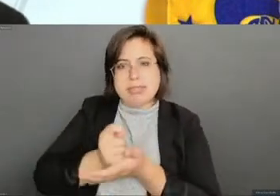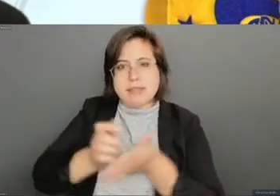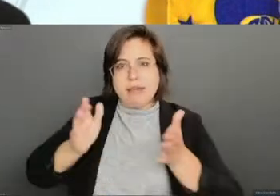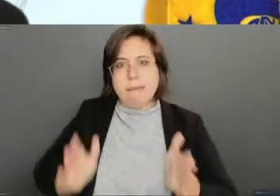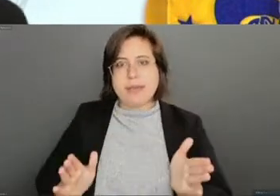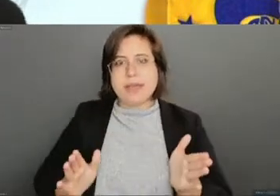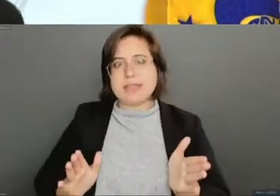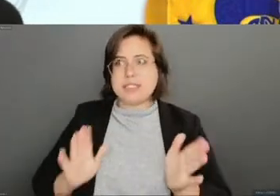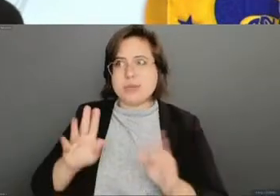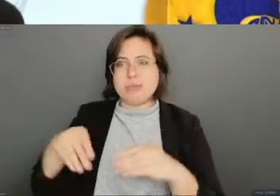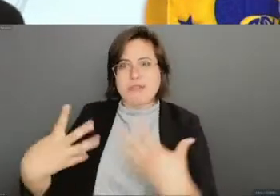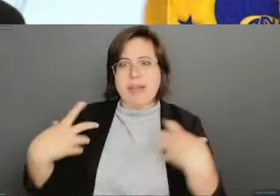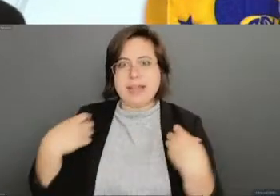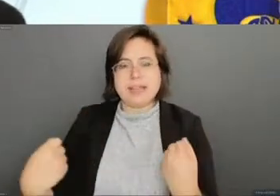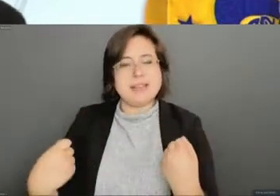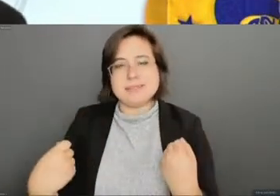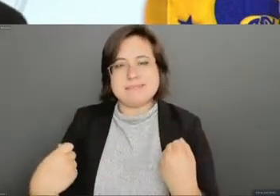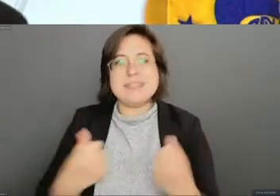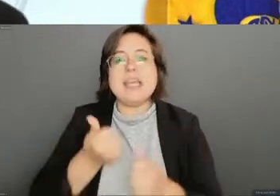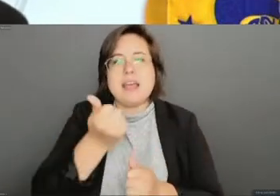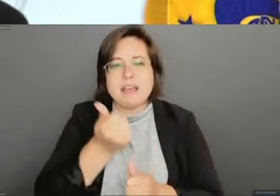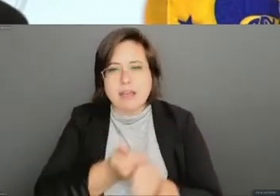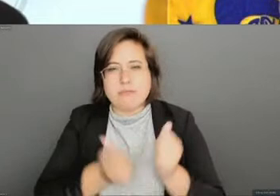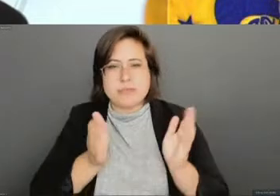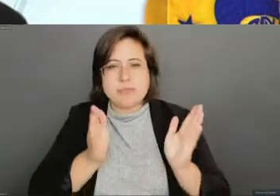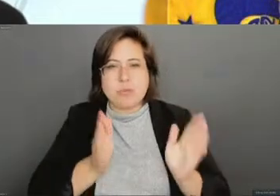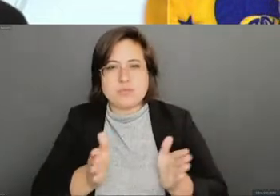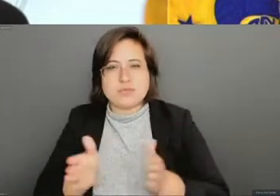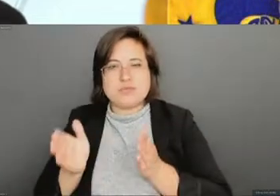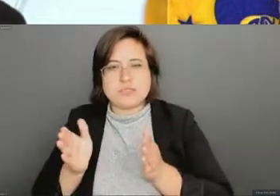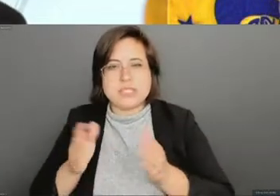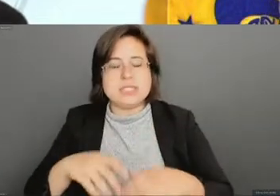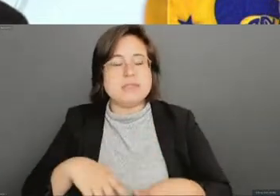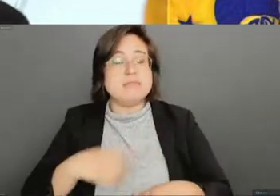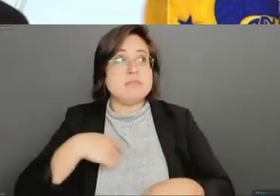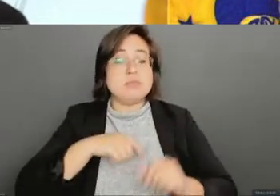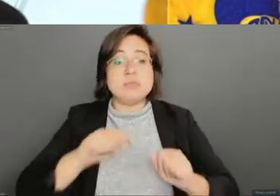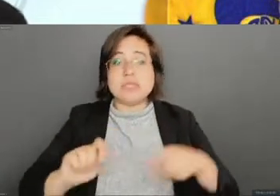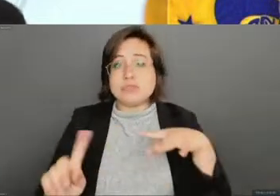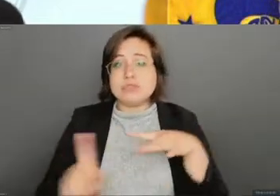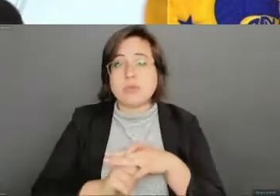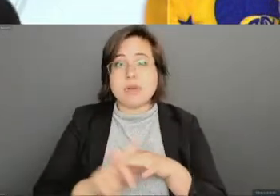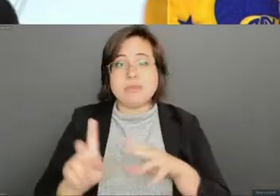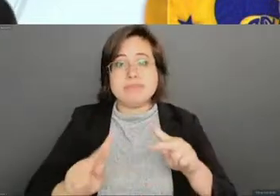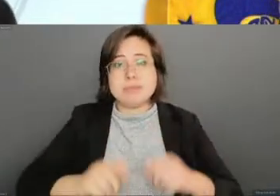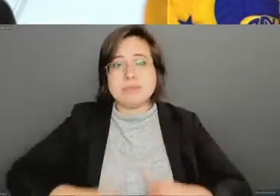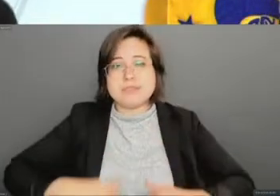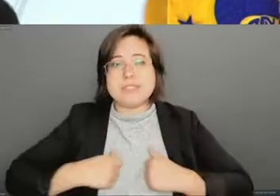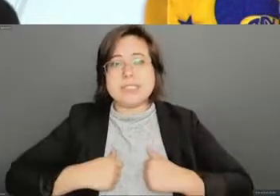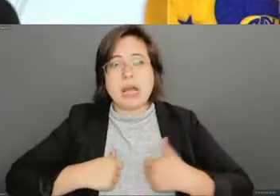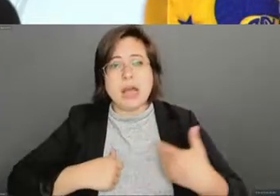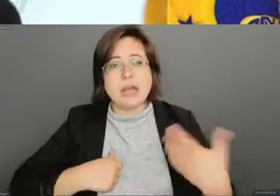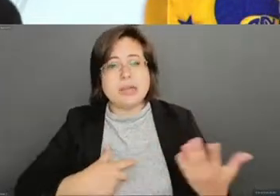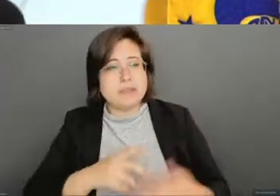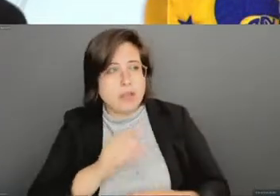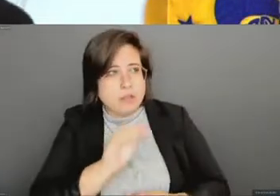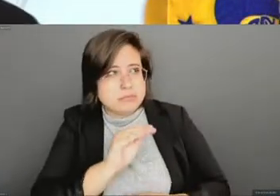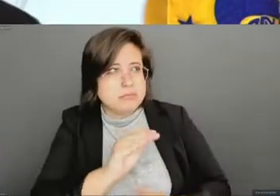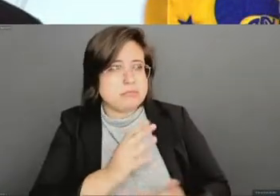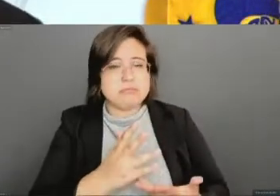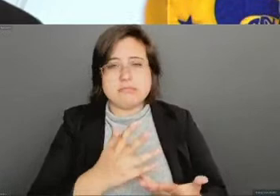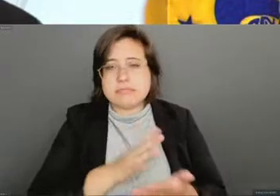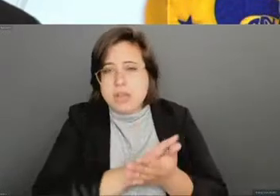healing. But each of us, by virtue of the fact that we can show up in other people's lives with kindness and compassion, because we can